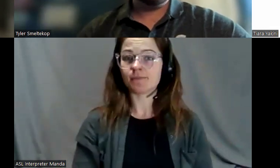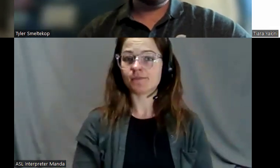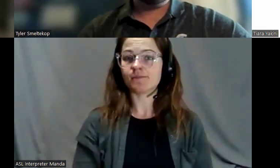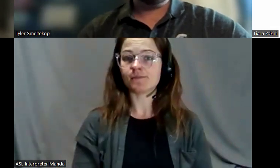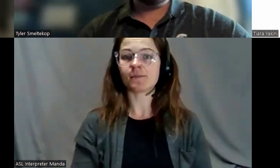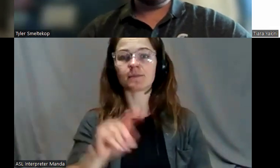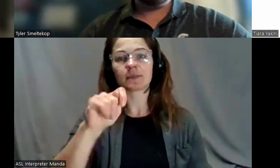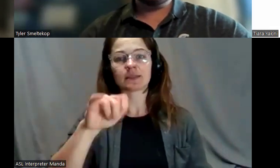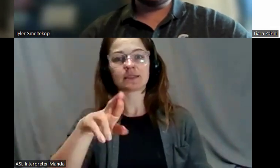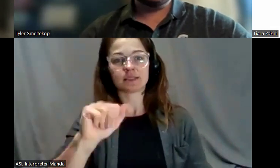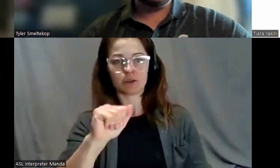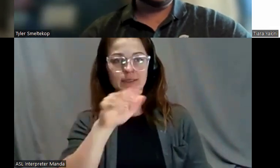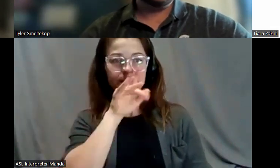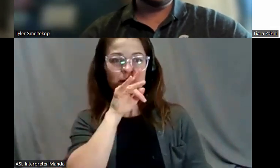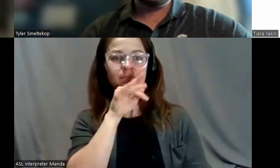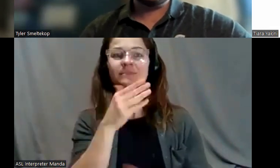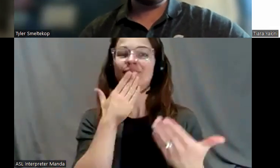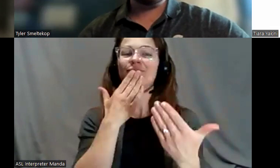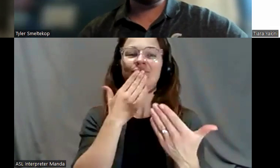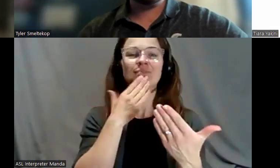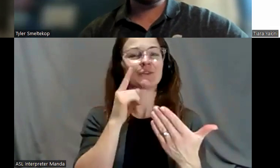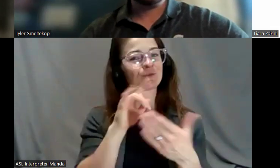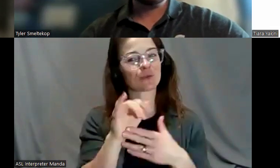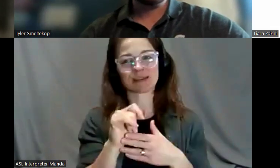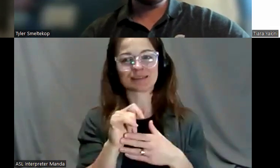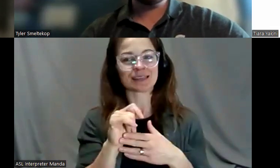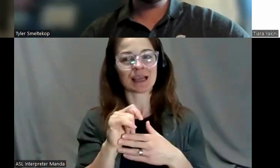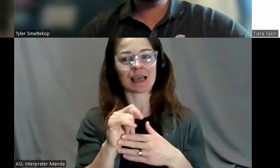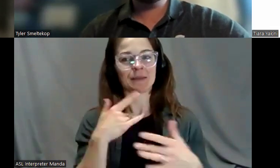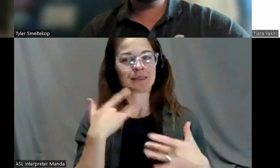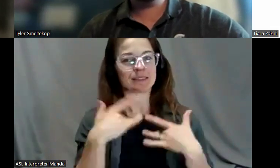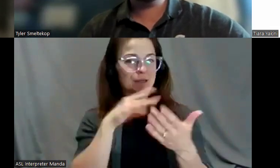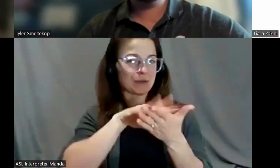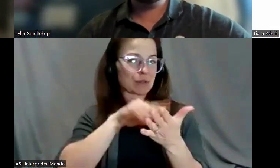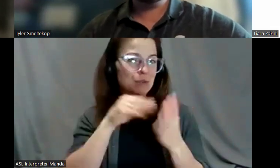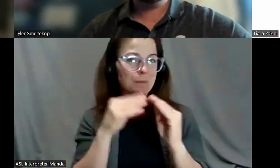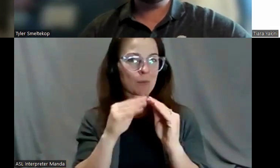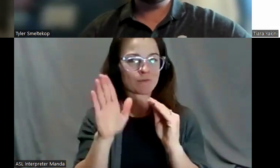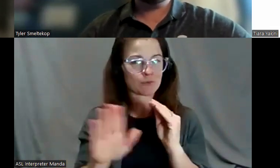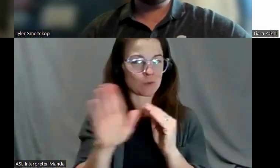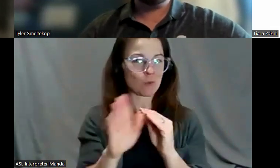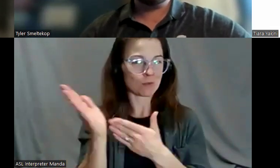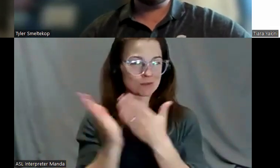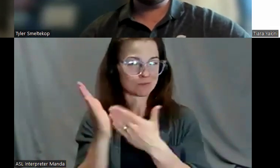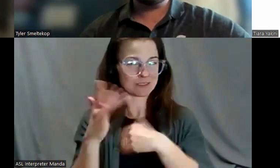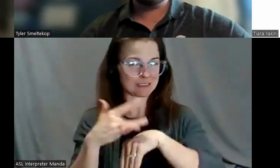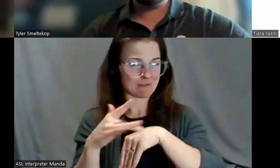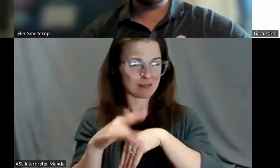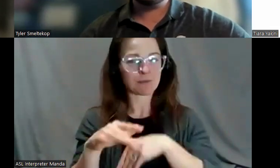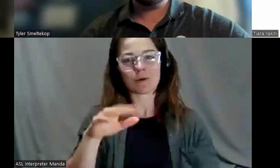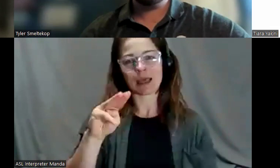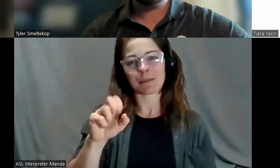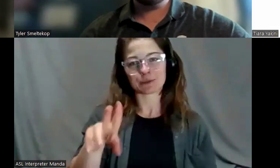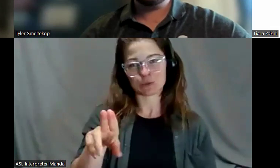This is Tiara speaking. Thank you all so much for that. I'm interested in learning more about the services that you all provide at MSU,